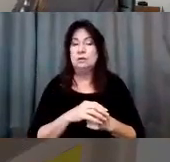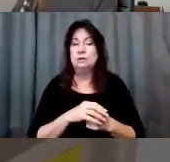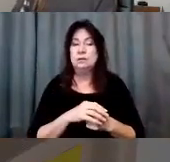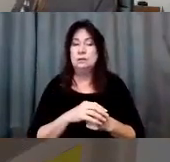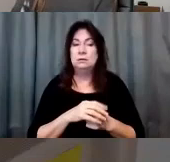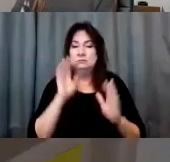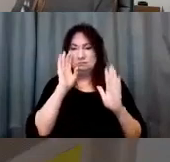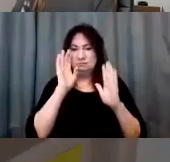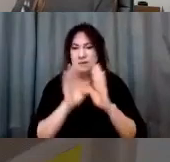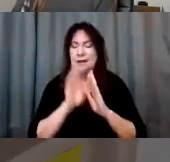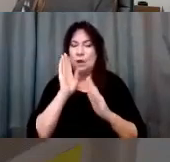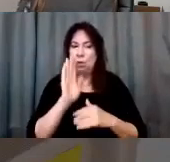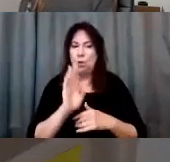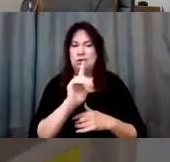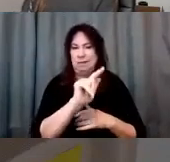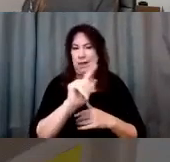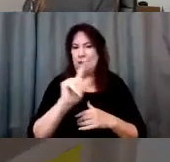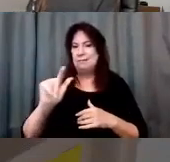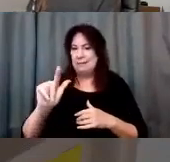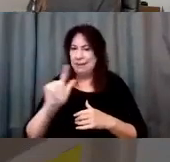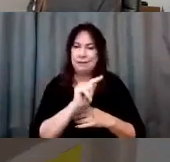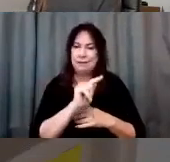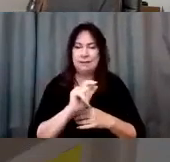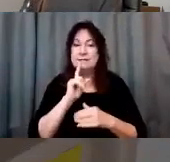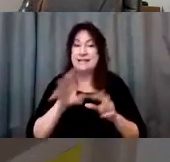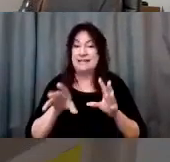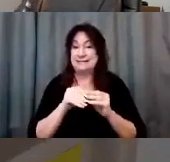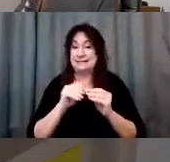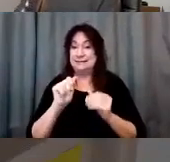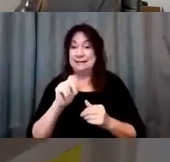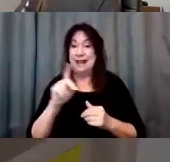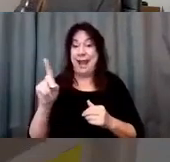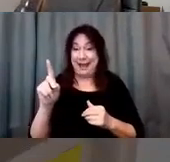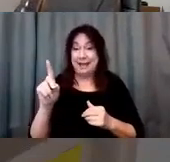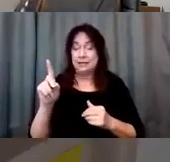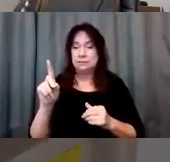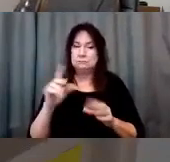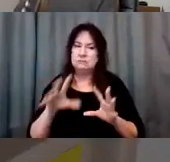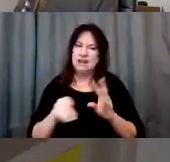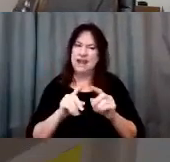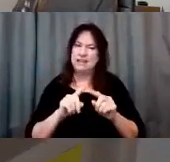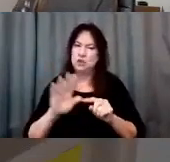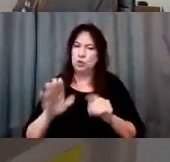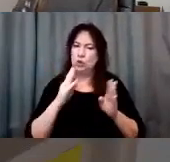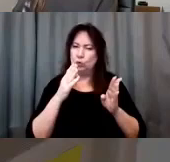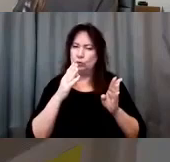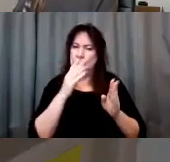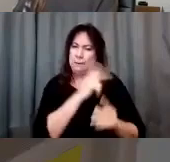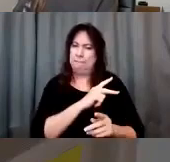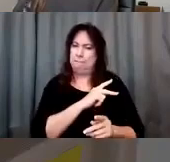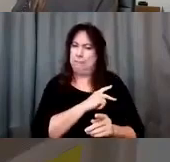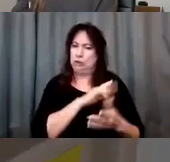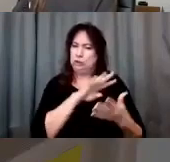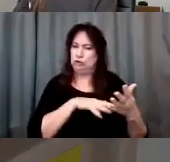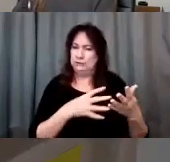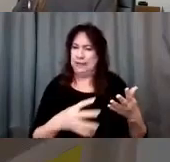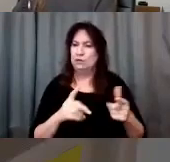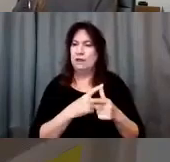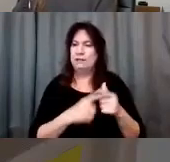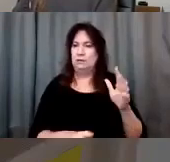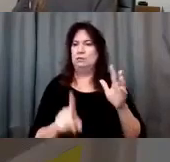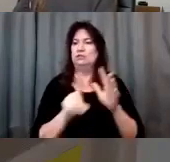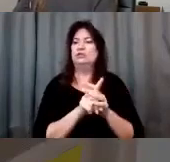icon to the left of each session that says add, and adding it to your session will populate it into your